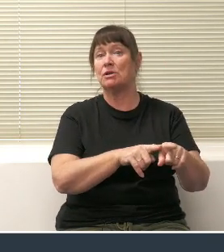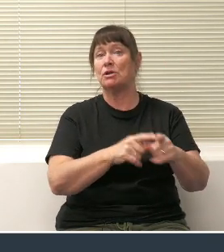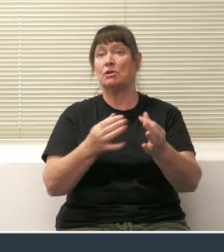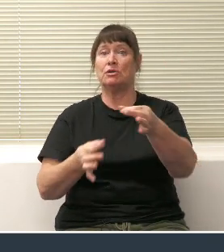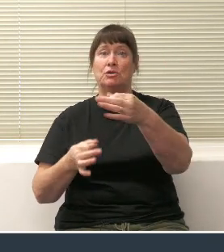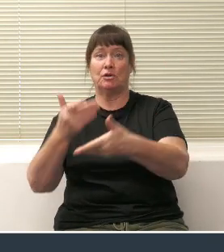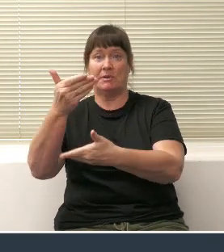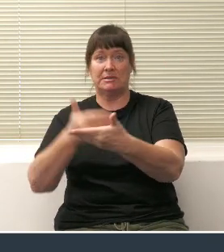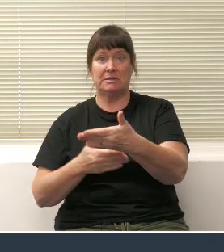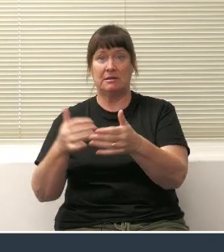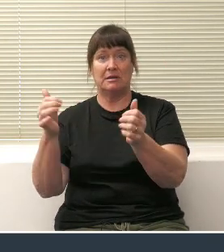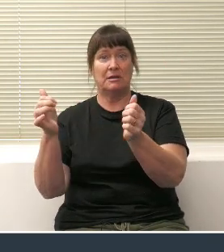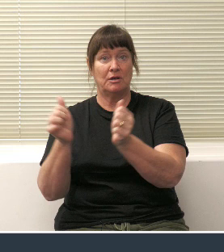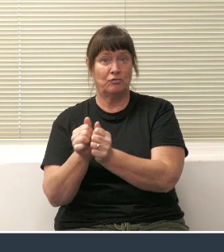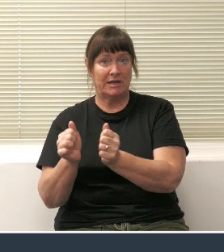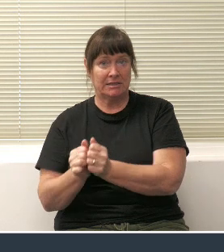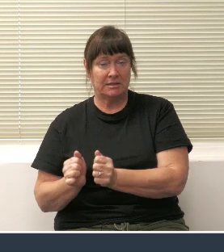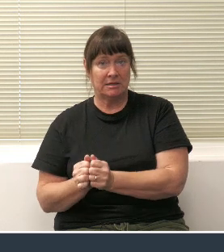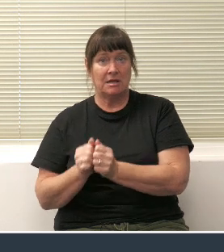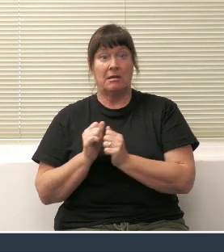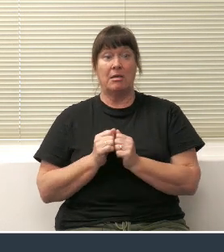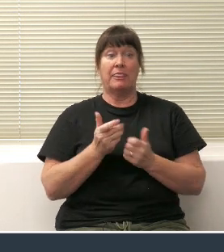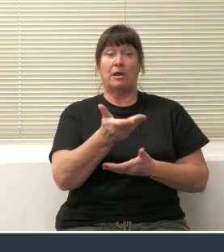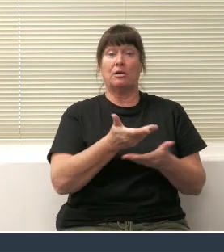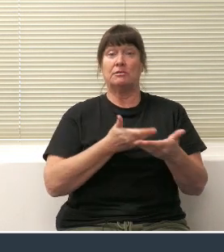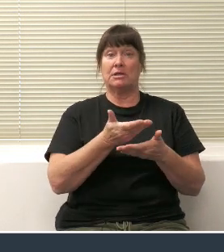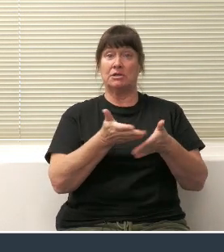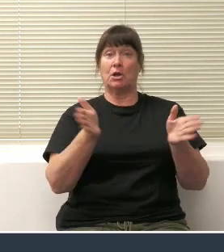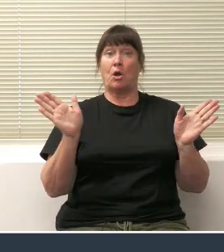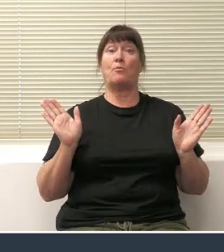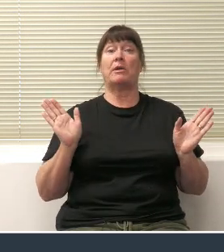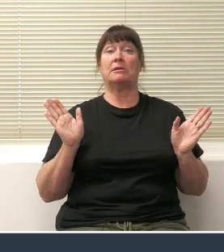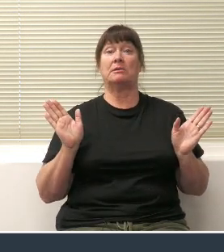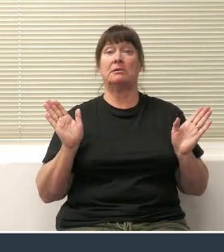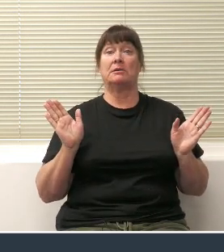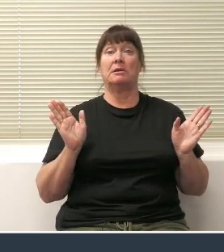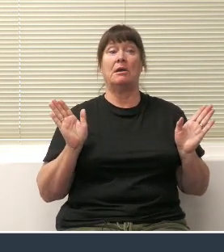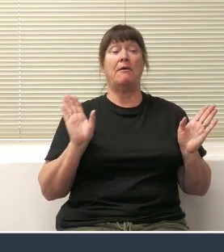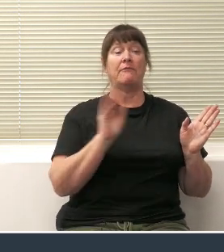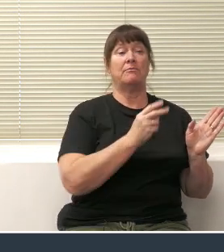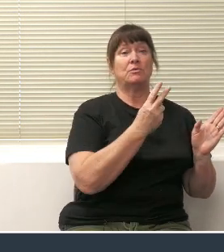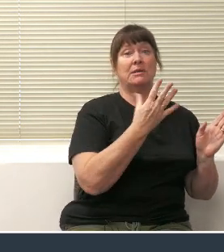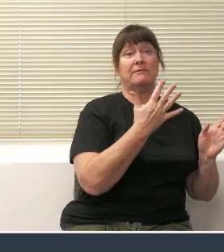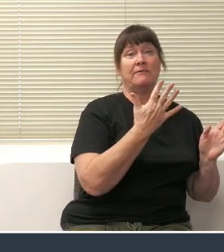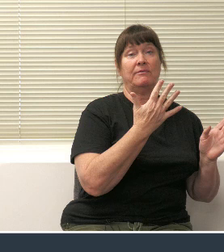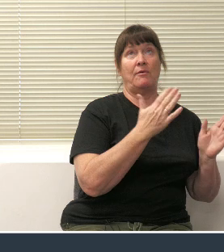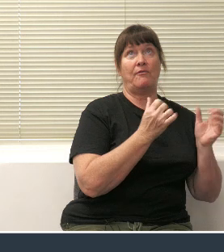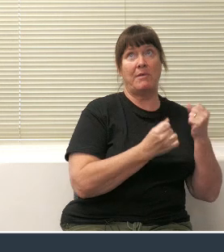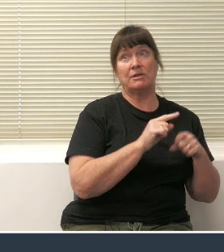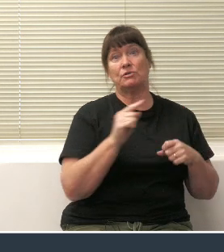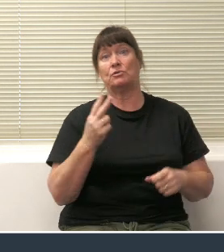documents that were agreed to by Council. The consultation was open between 25th of March and the 26th of